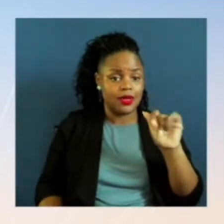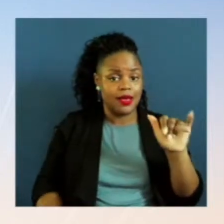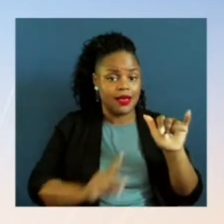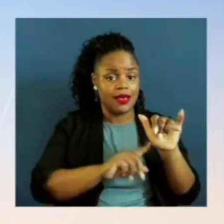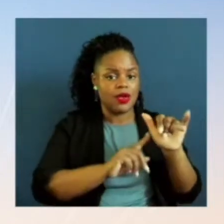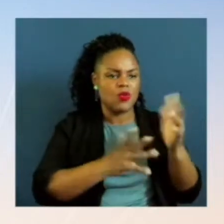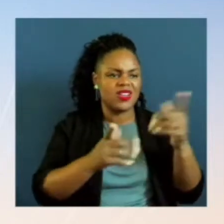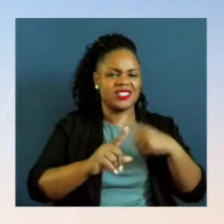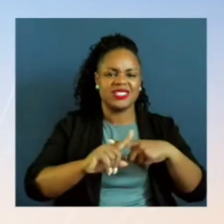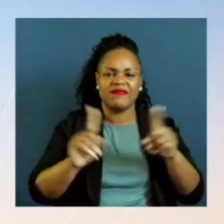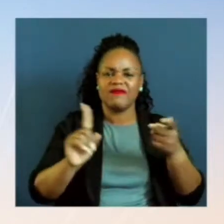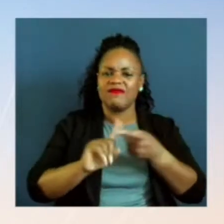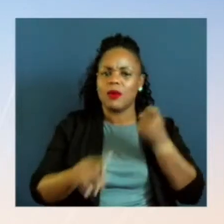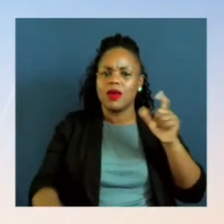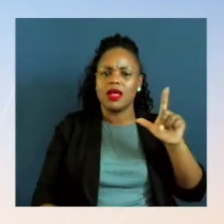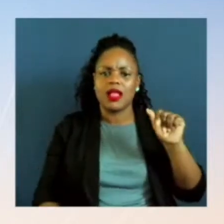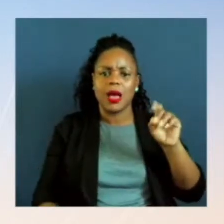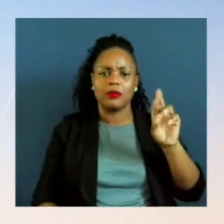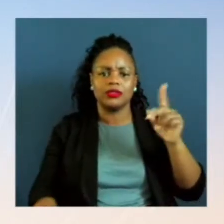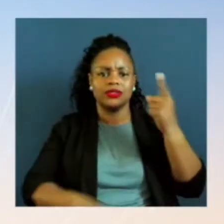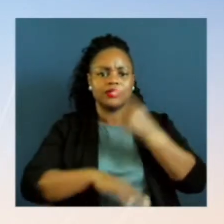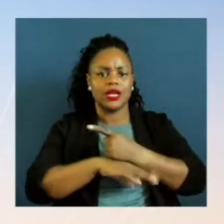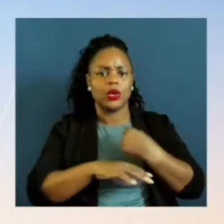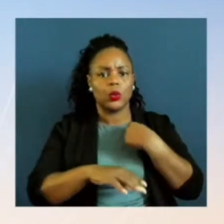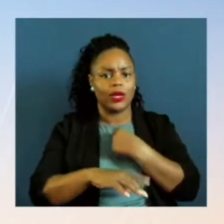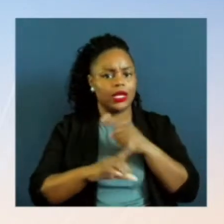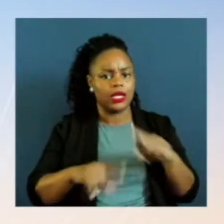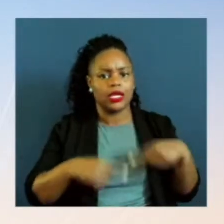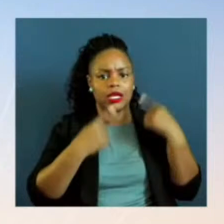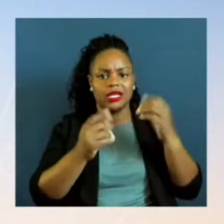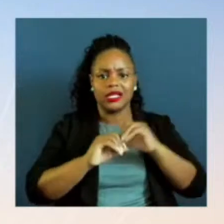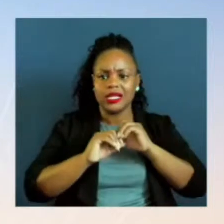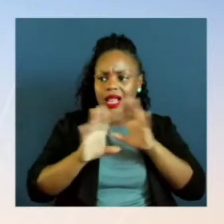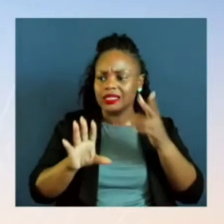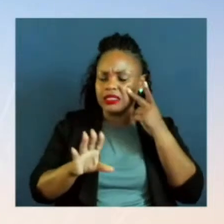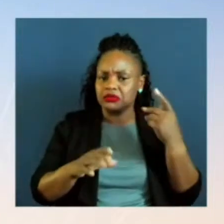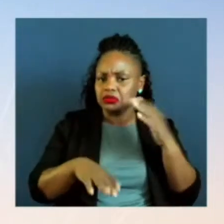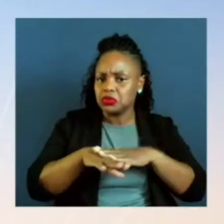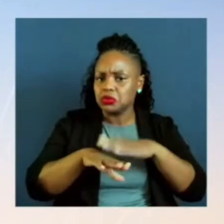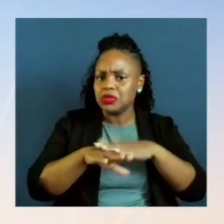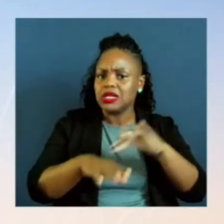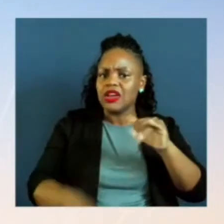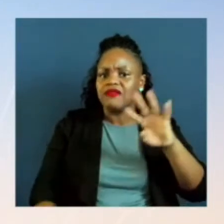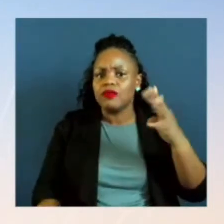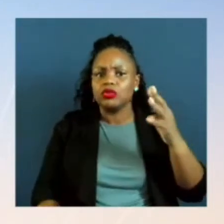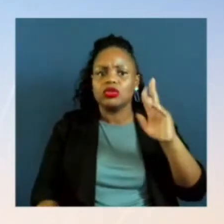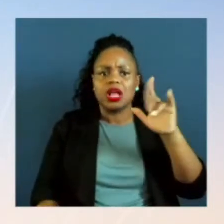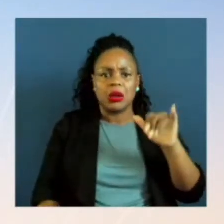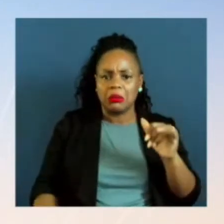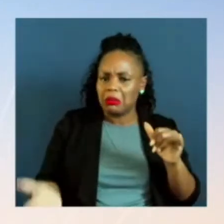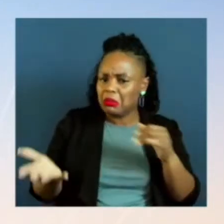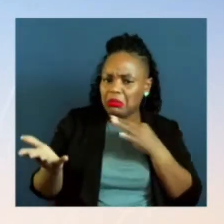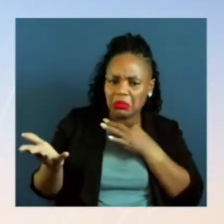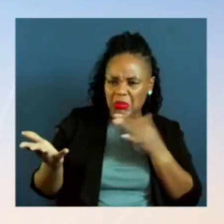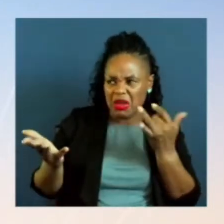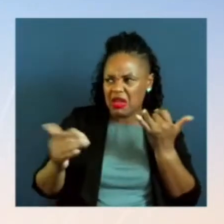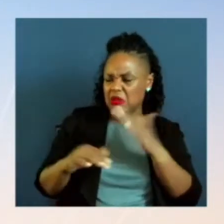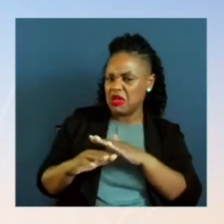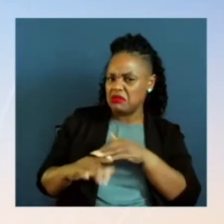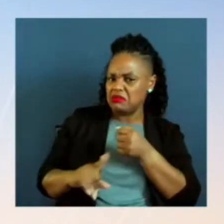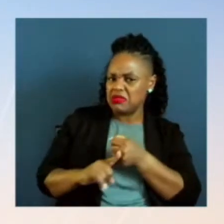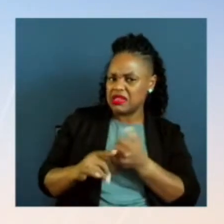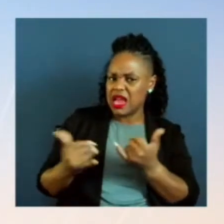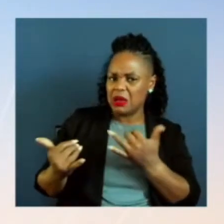haven't seen these kinds of warnings before the 4th of July or anything else more recently? 2 really good questions. First, we've noted the decrease